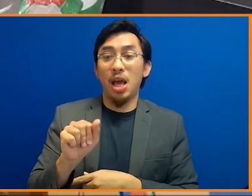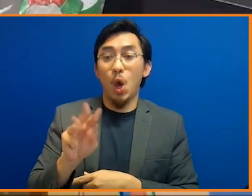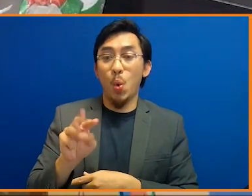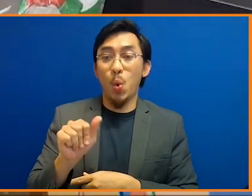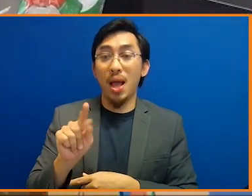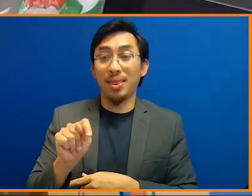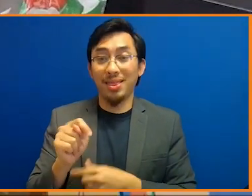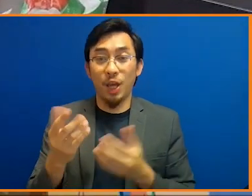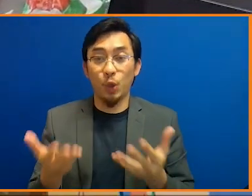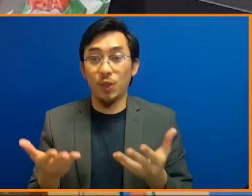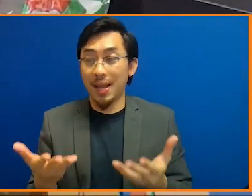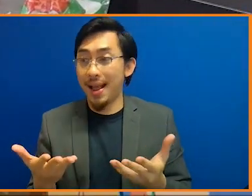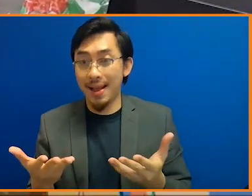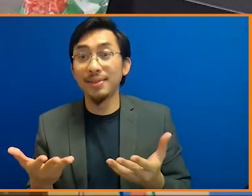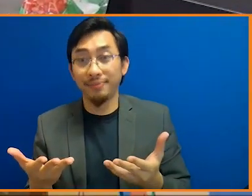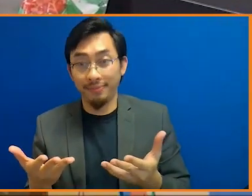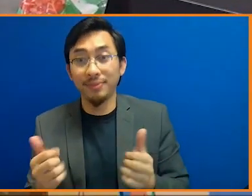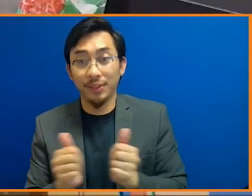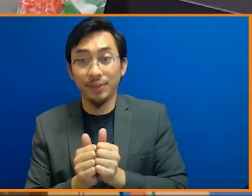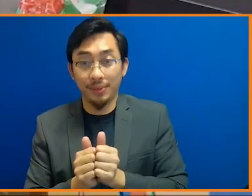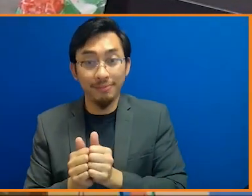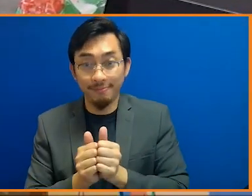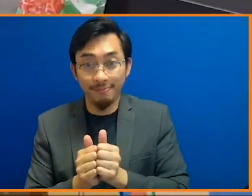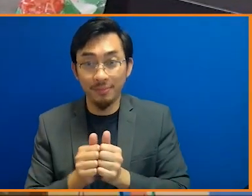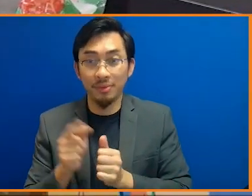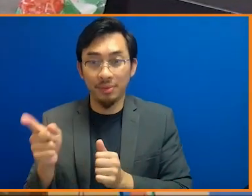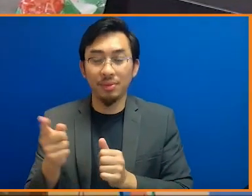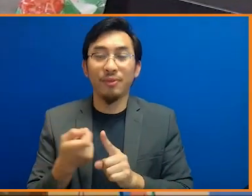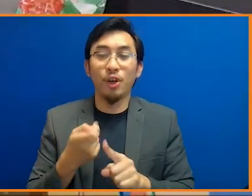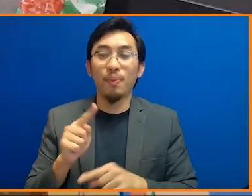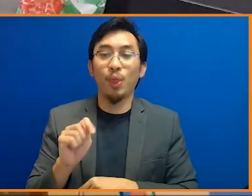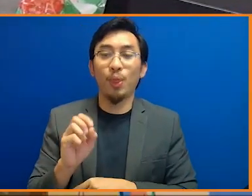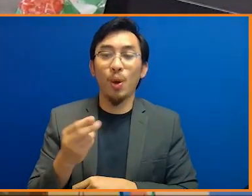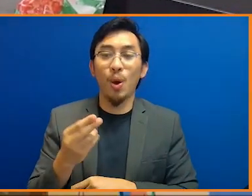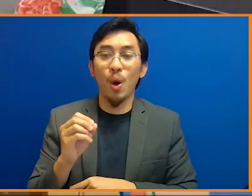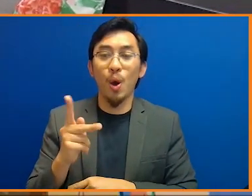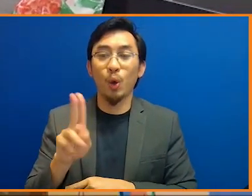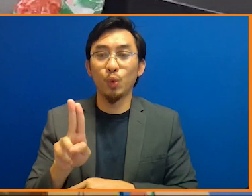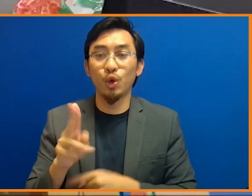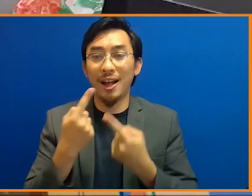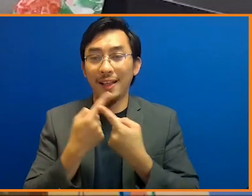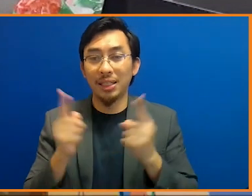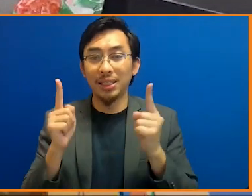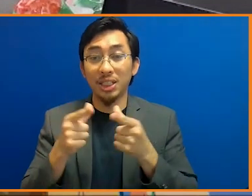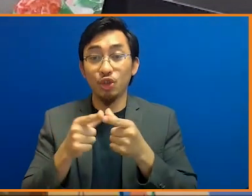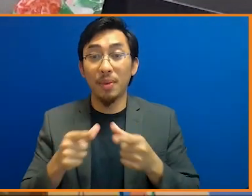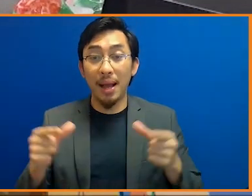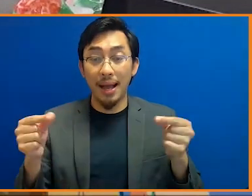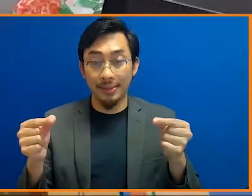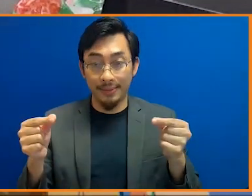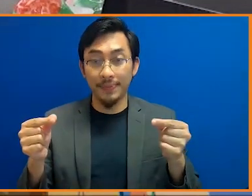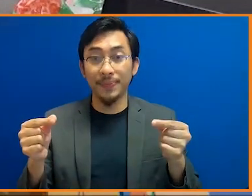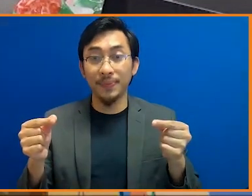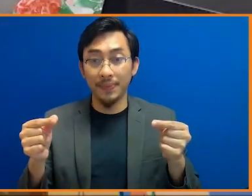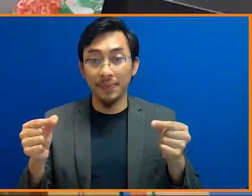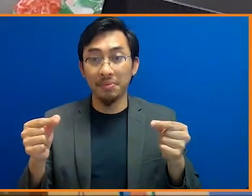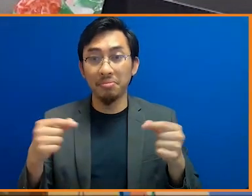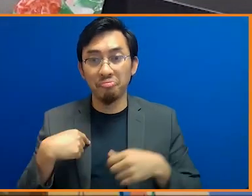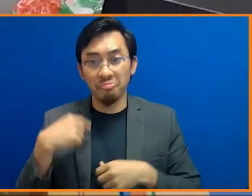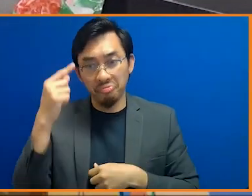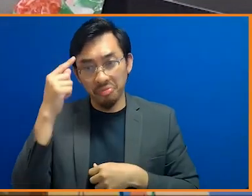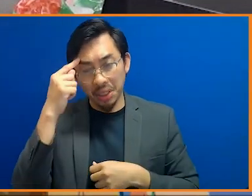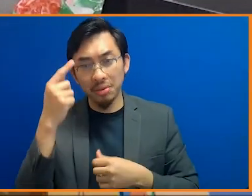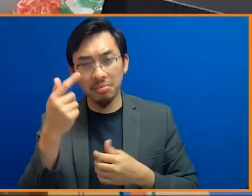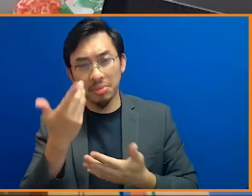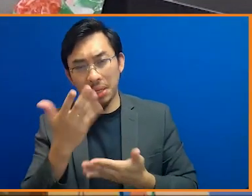have Prof. Anawat today with us from IRIDeS, Tohoku University in Japan.